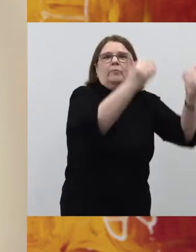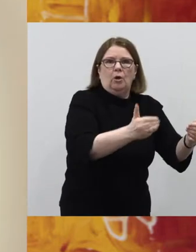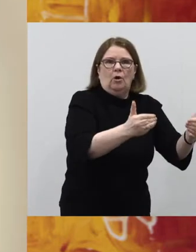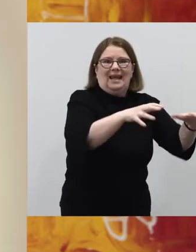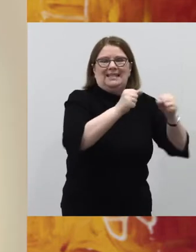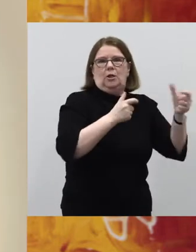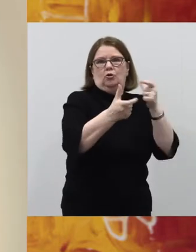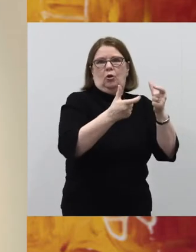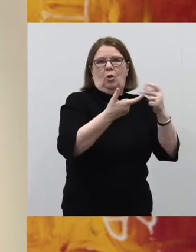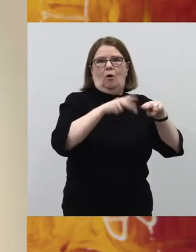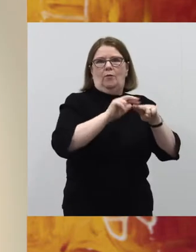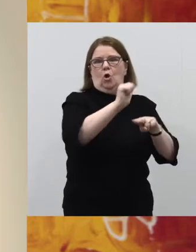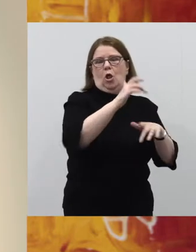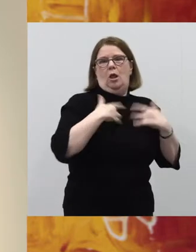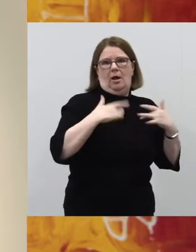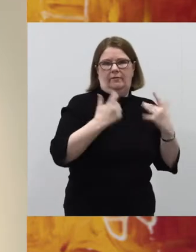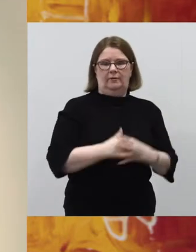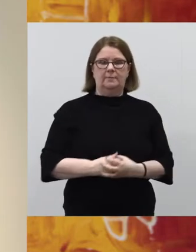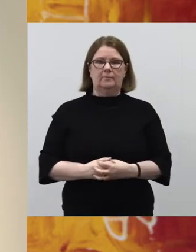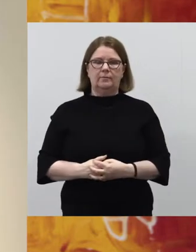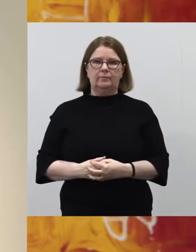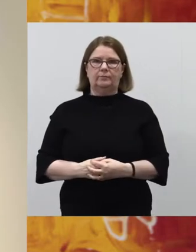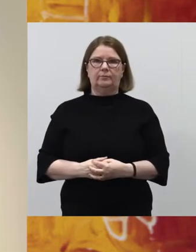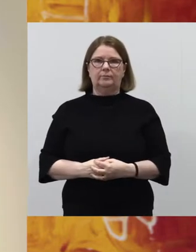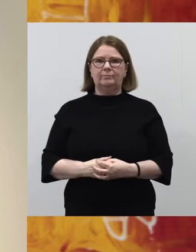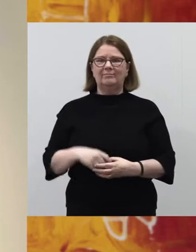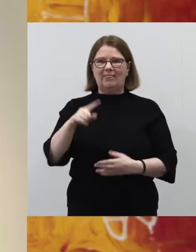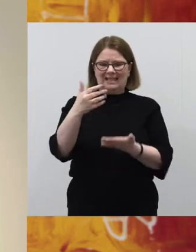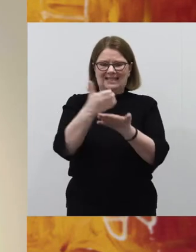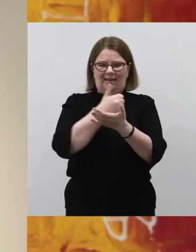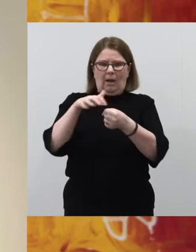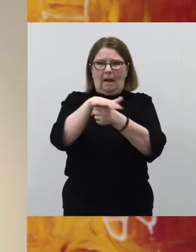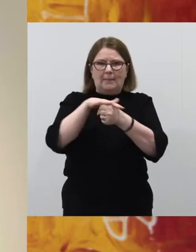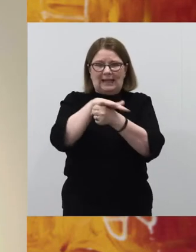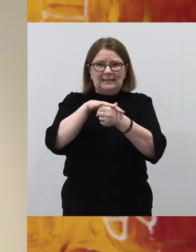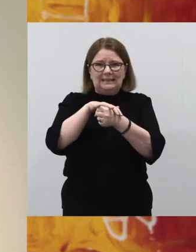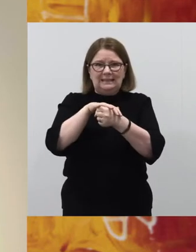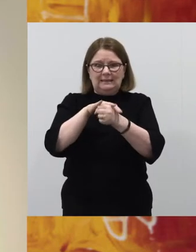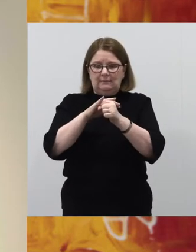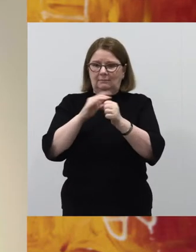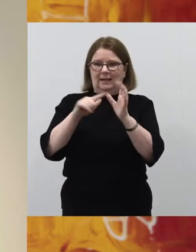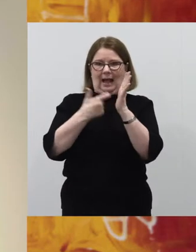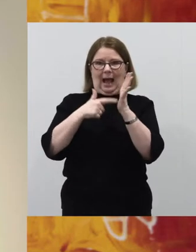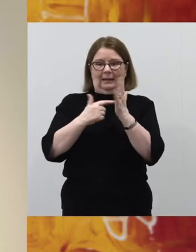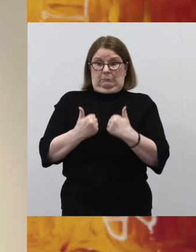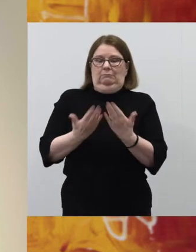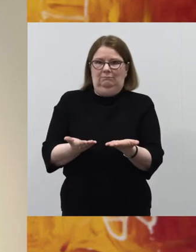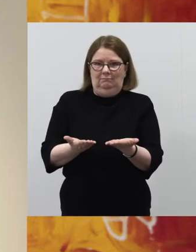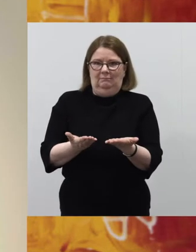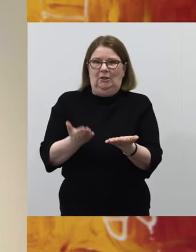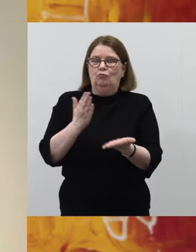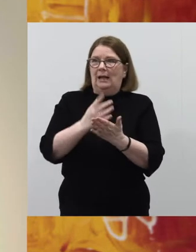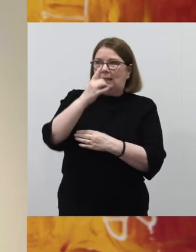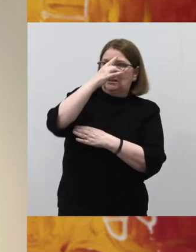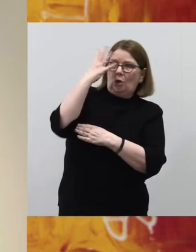well documented. Yet Adams has taken those experiences to powerfully confront the vicious scarring effects as she